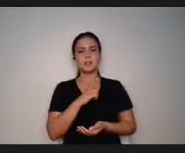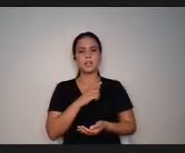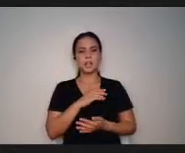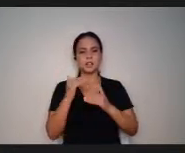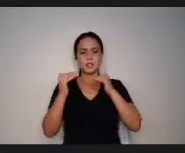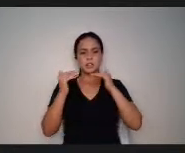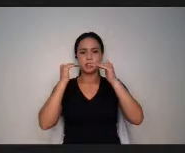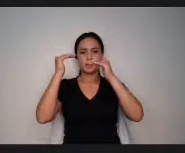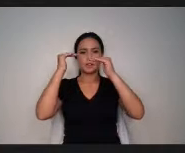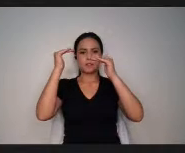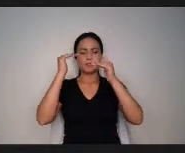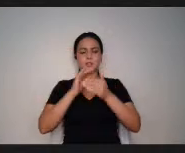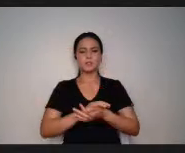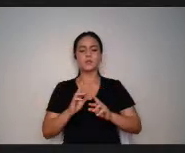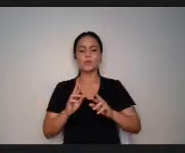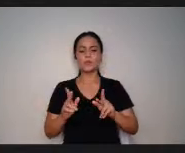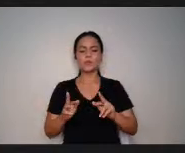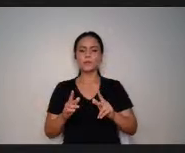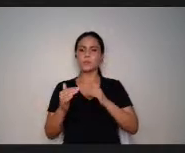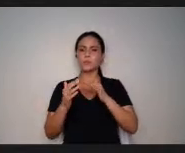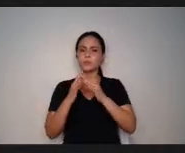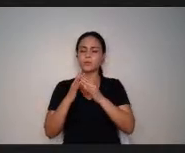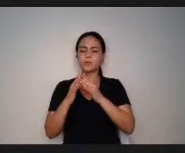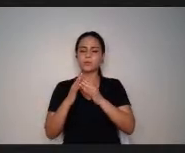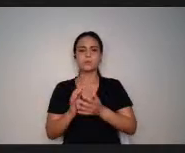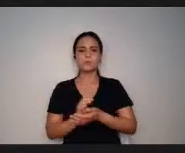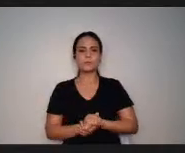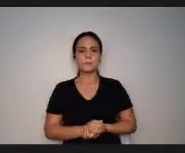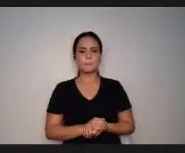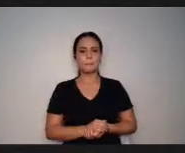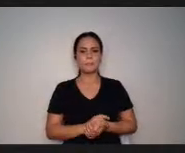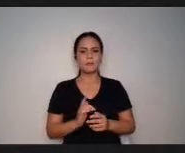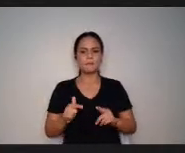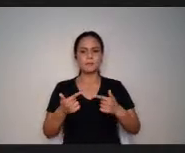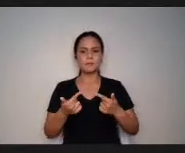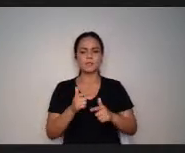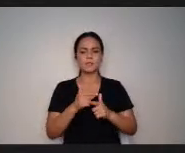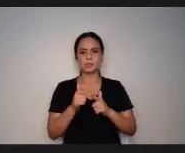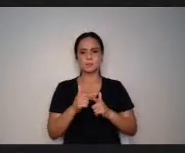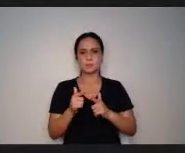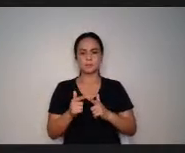kinds of work-related effects. This is a classic